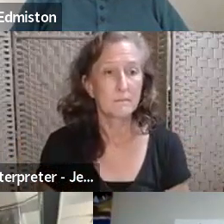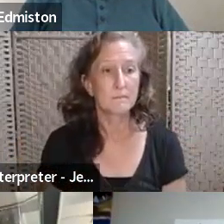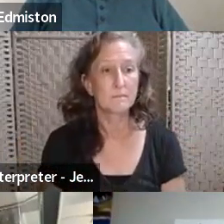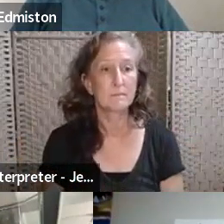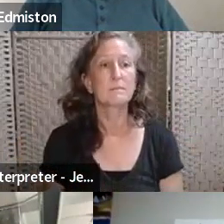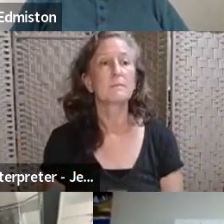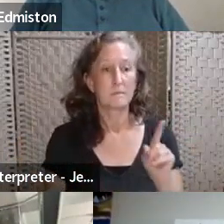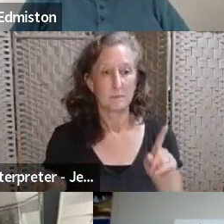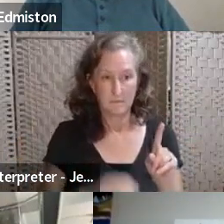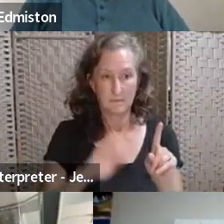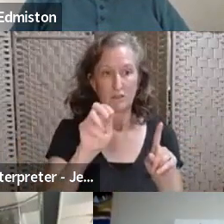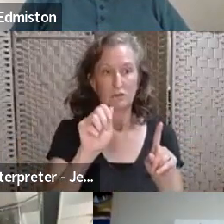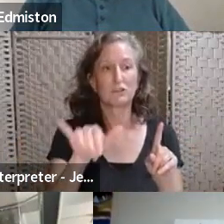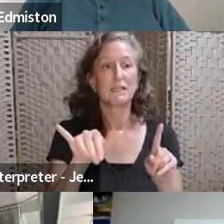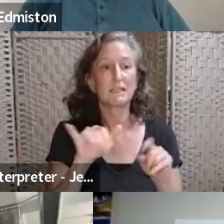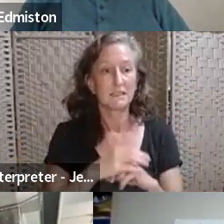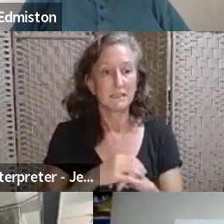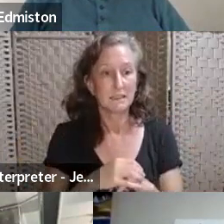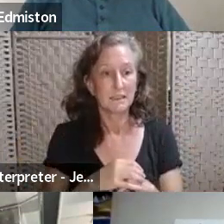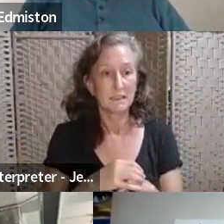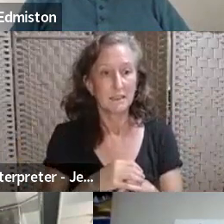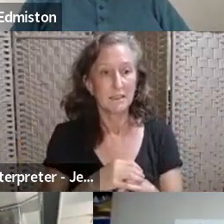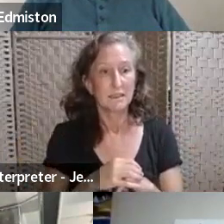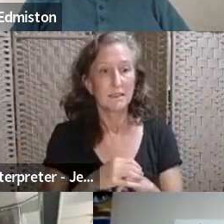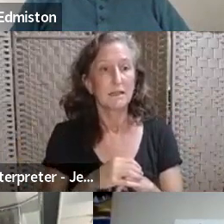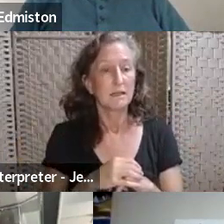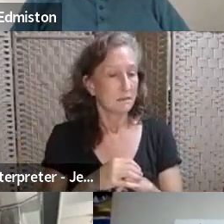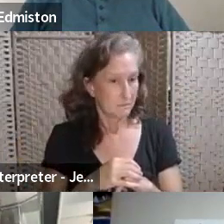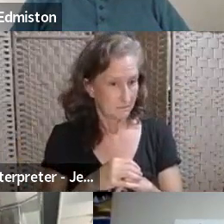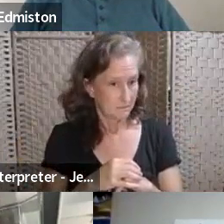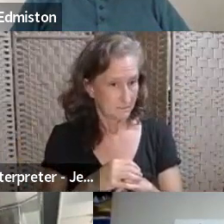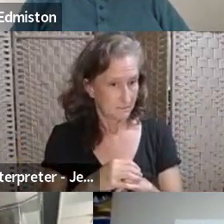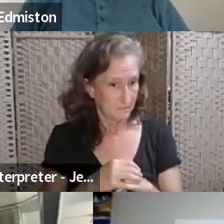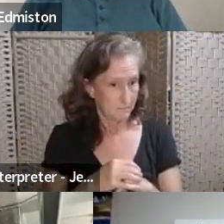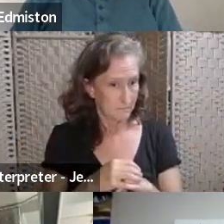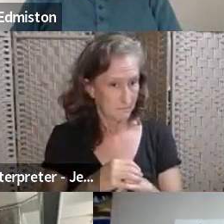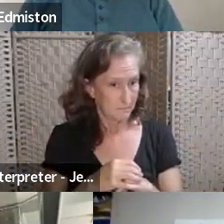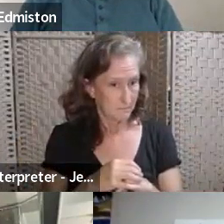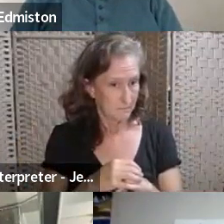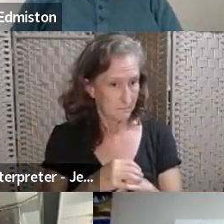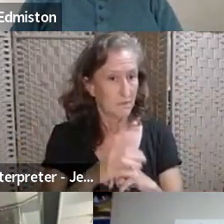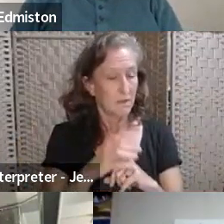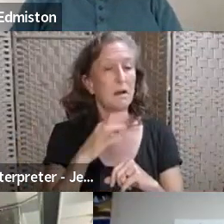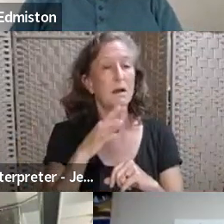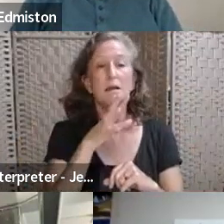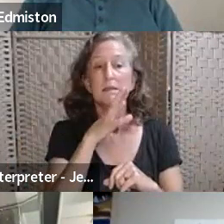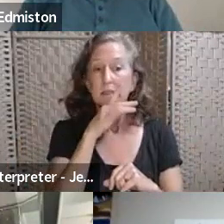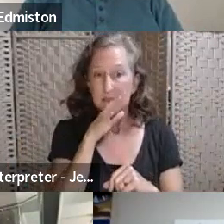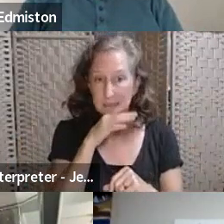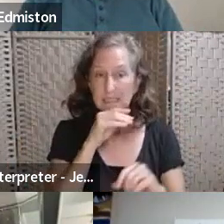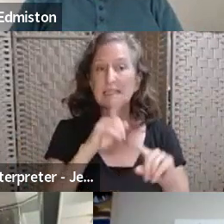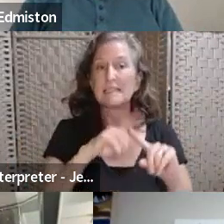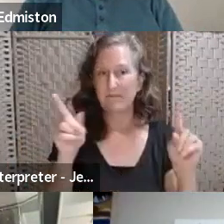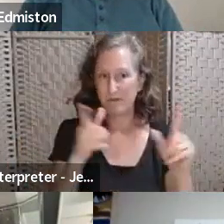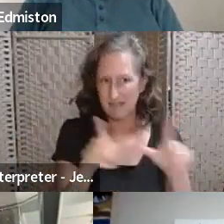Yeah, sure. Kia ora e te whānau. He uri au no Ngāti Apa me Ngāti Tūwharetoa o